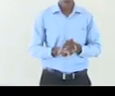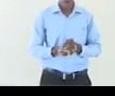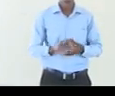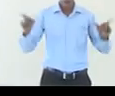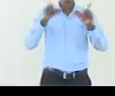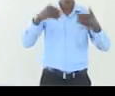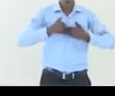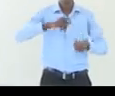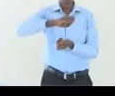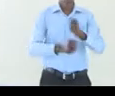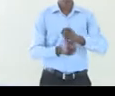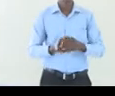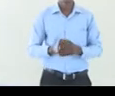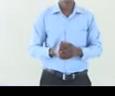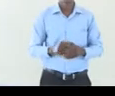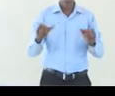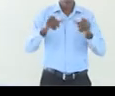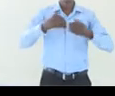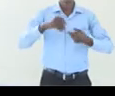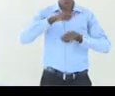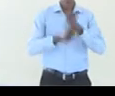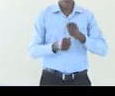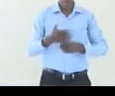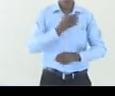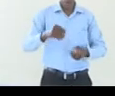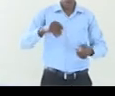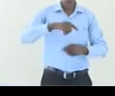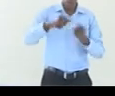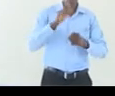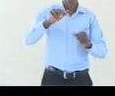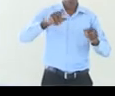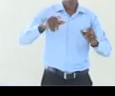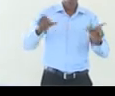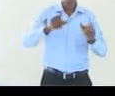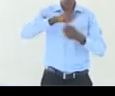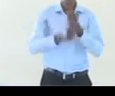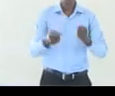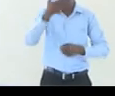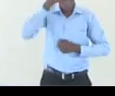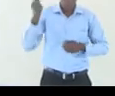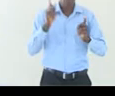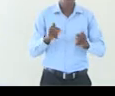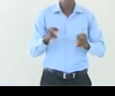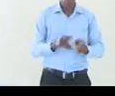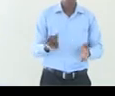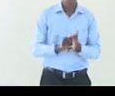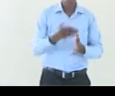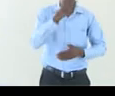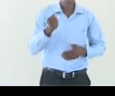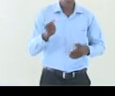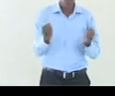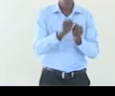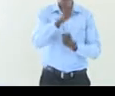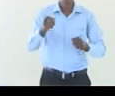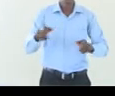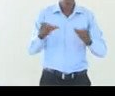Level has changed. Level has changed. And when your level changes, you forget the people who are with you at the level below.